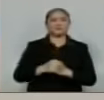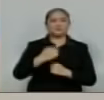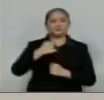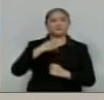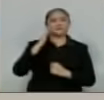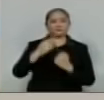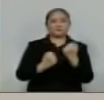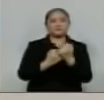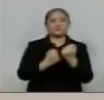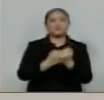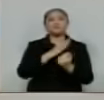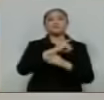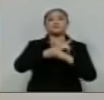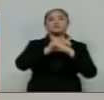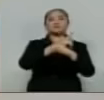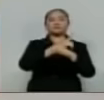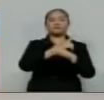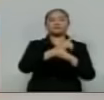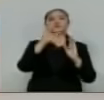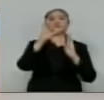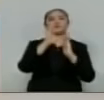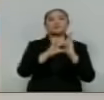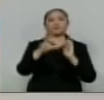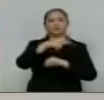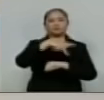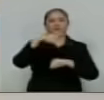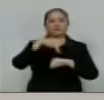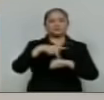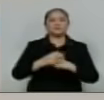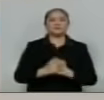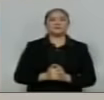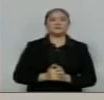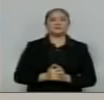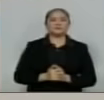that I will support and defend the Constitution of the Philippines,